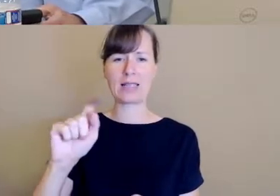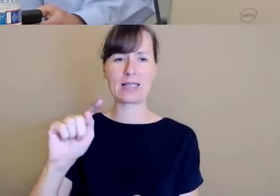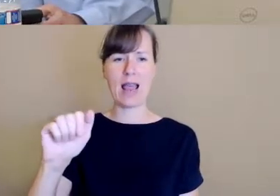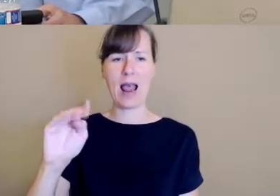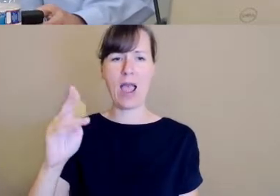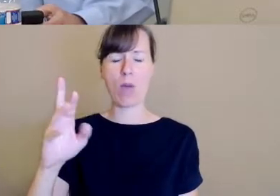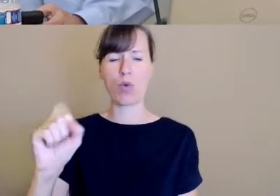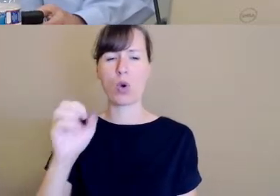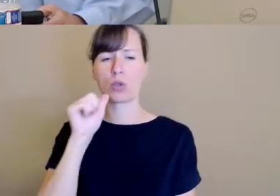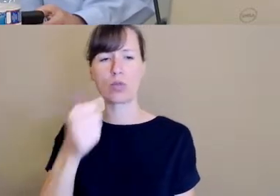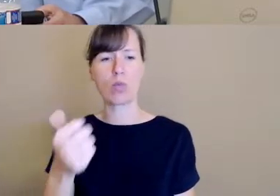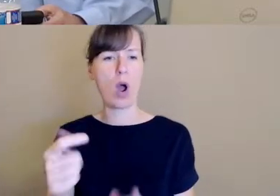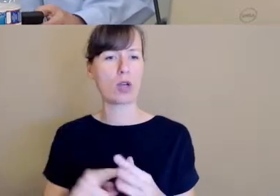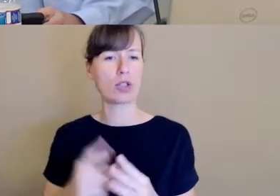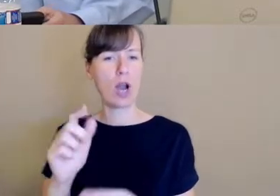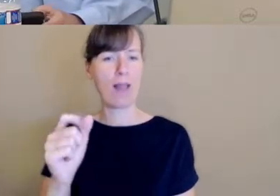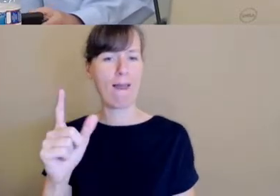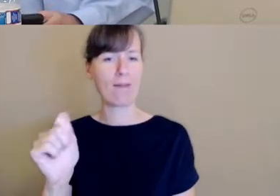weather cooperates.